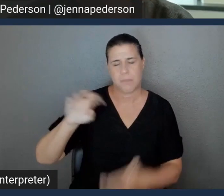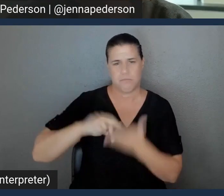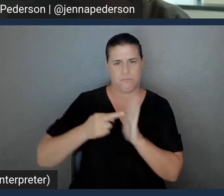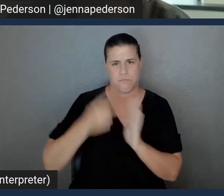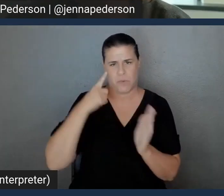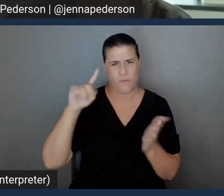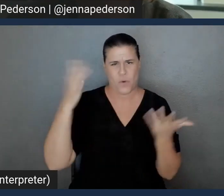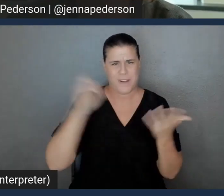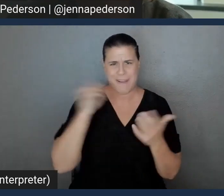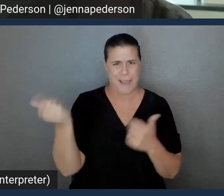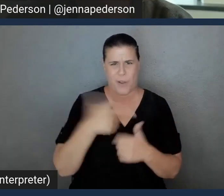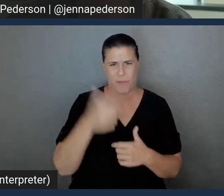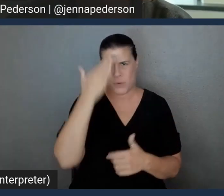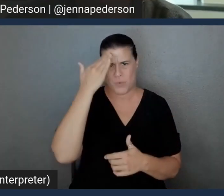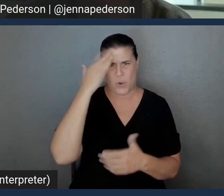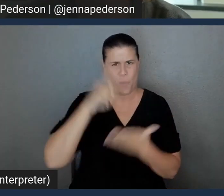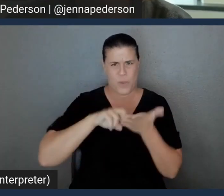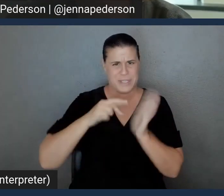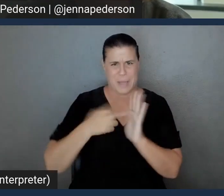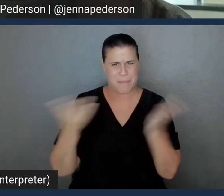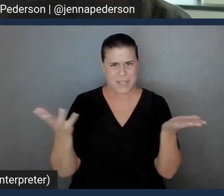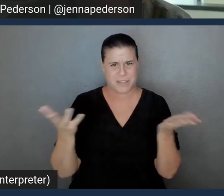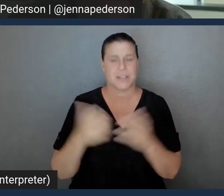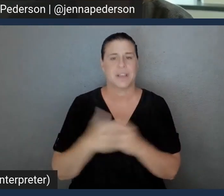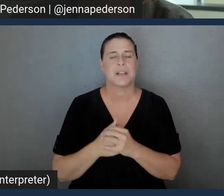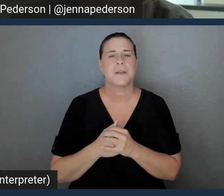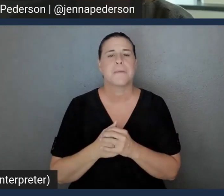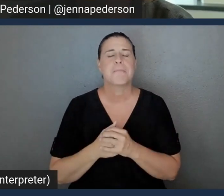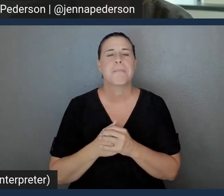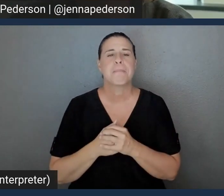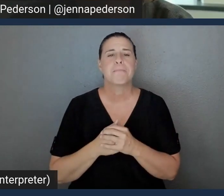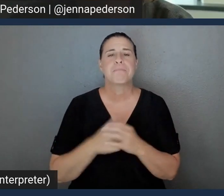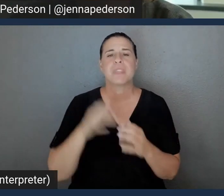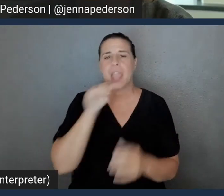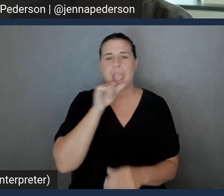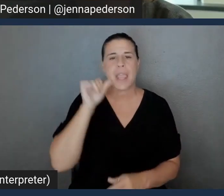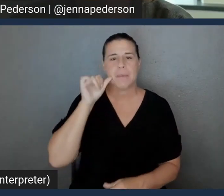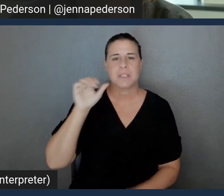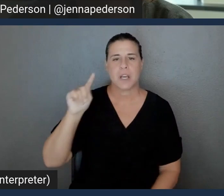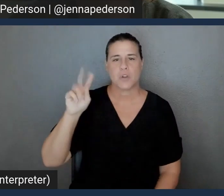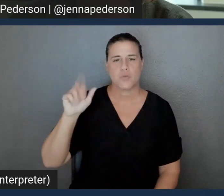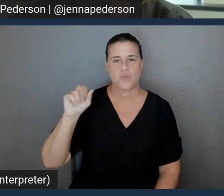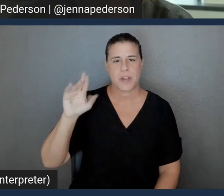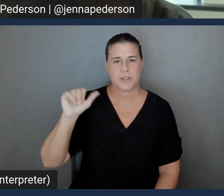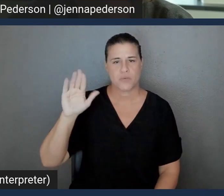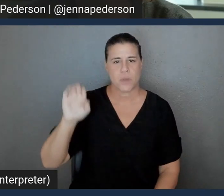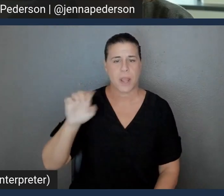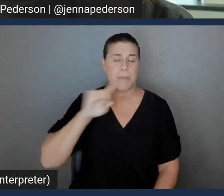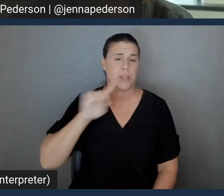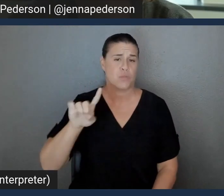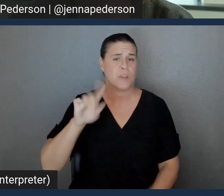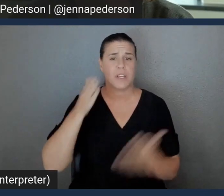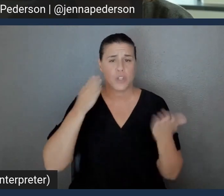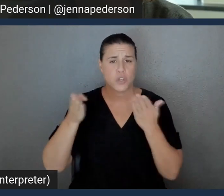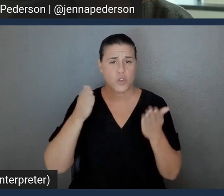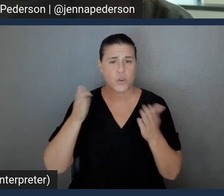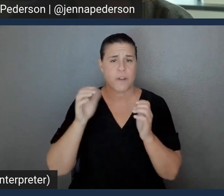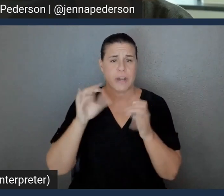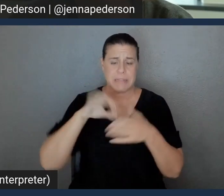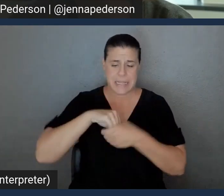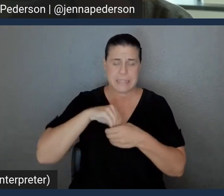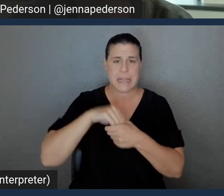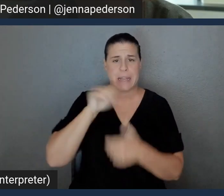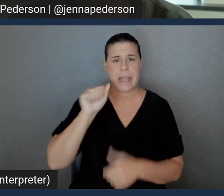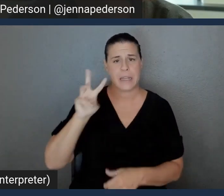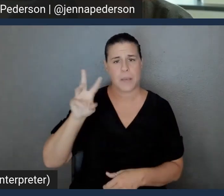not everyone might be aware of what Amazon Transcribe is, but Amazon Transcribe is basically a service within AWS that allows